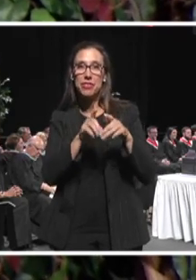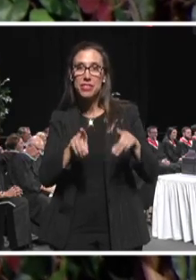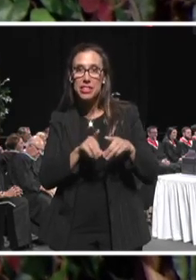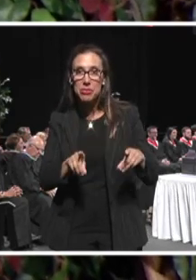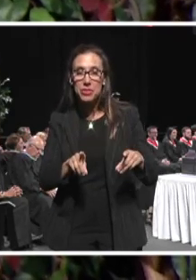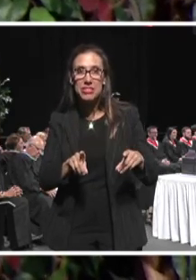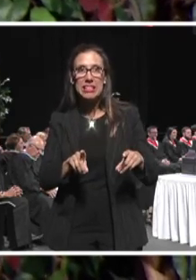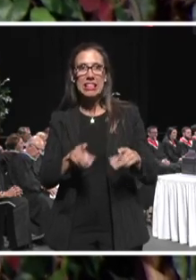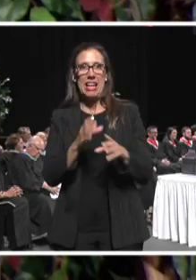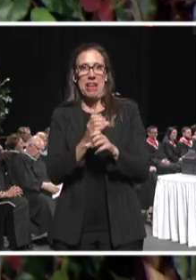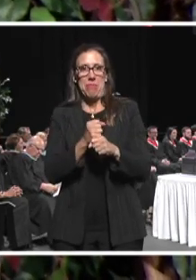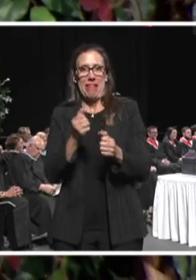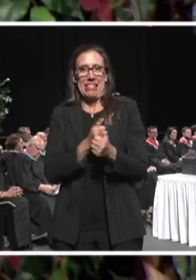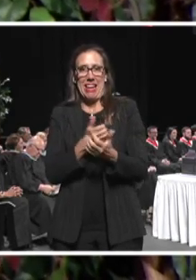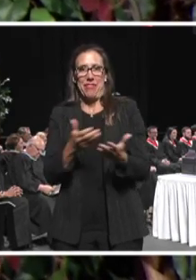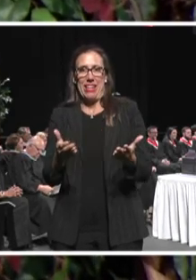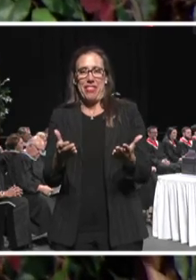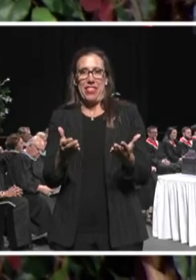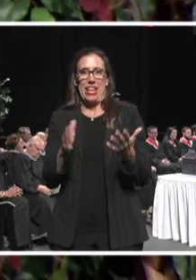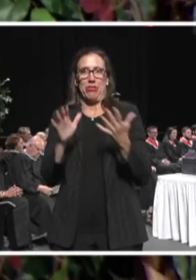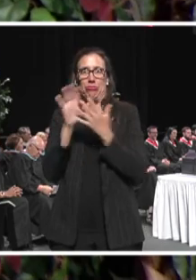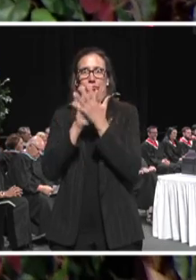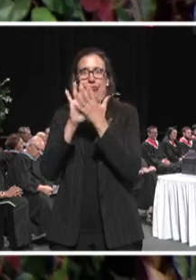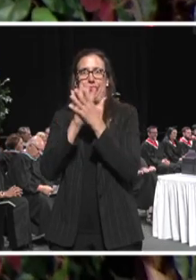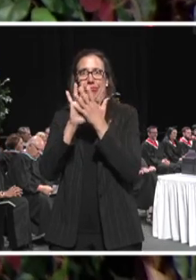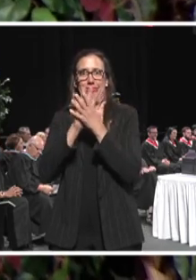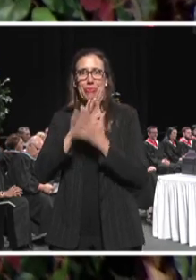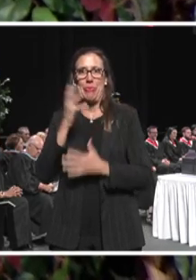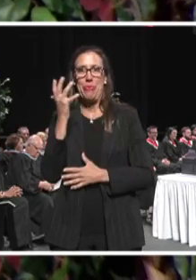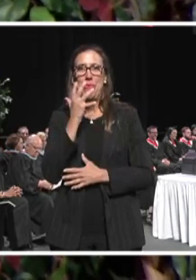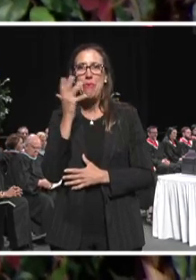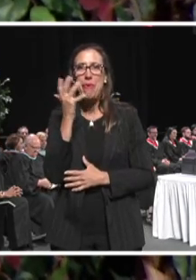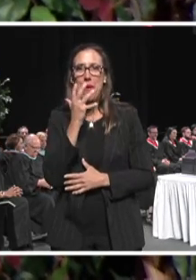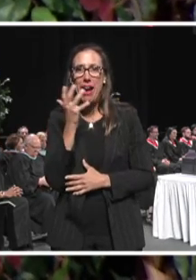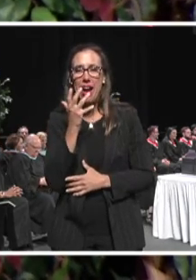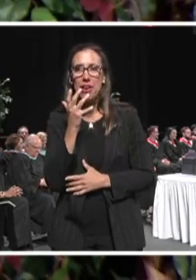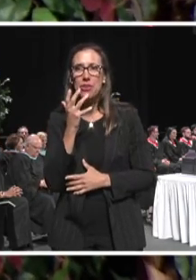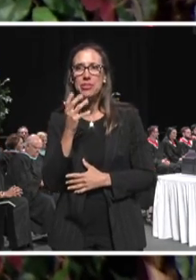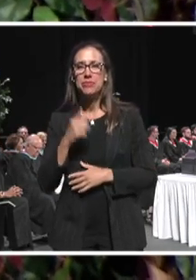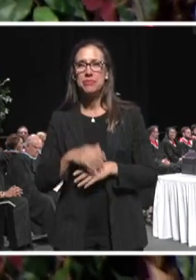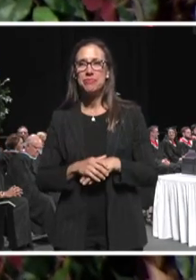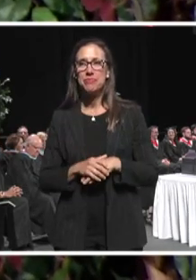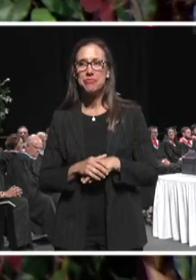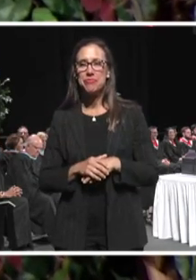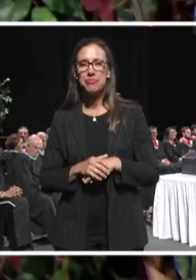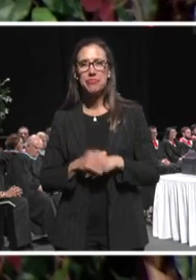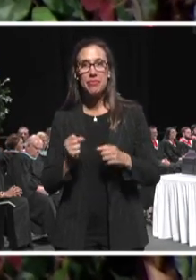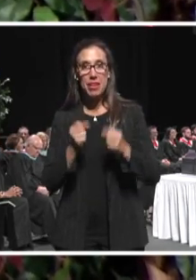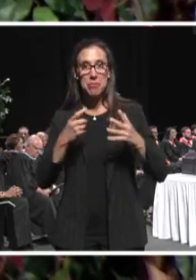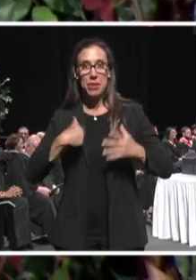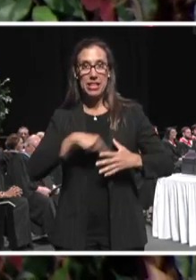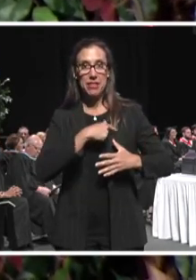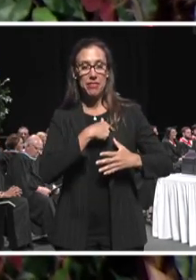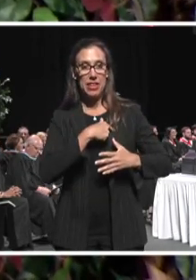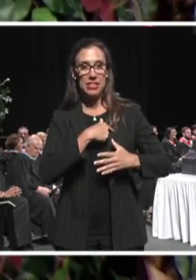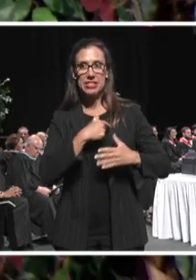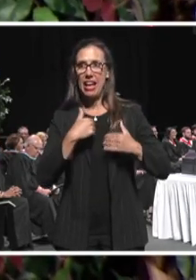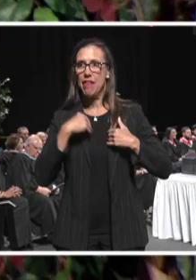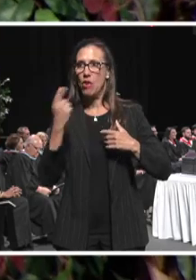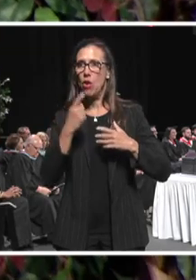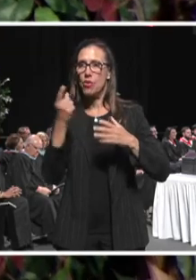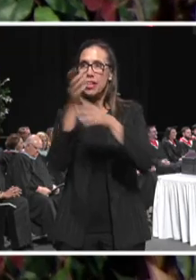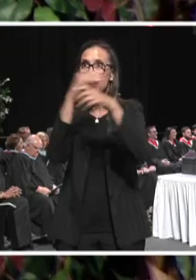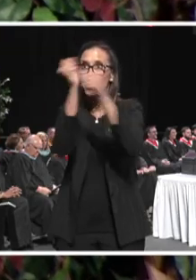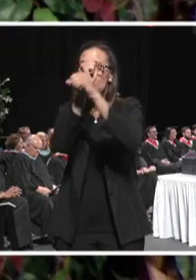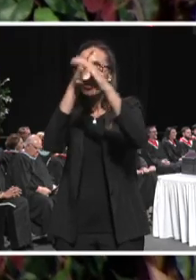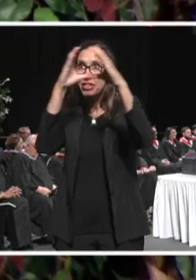everything seem absolutely surreal. We are all about to fulfill a dream that many of us have only envisioned